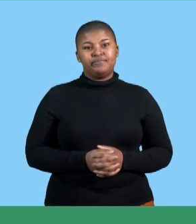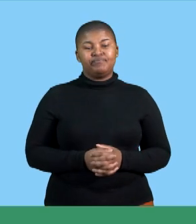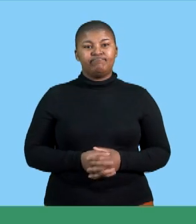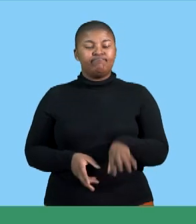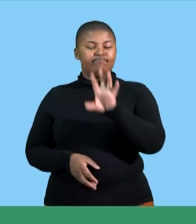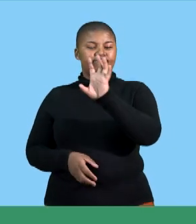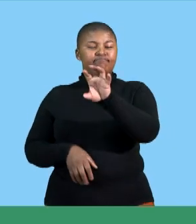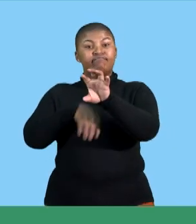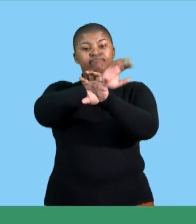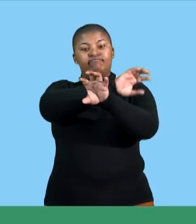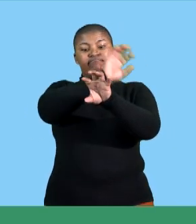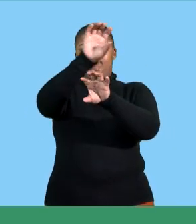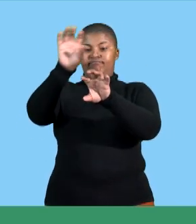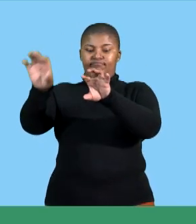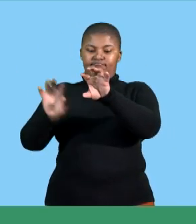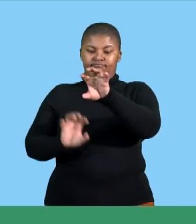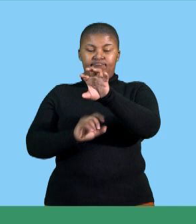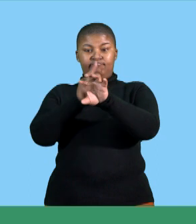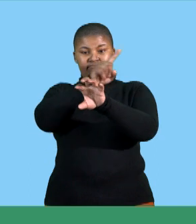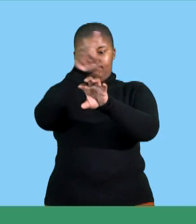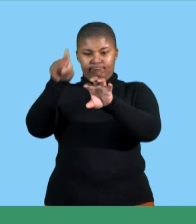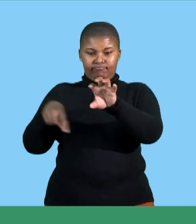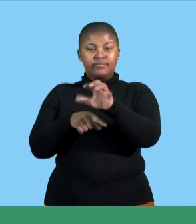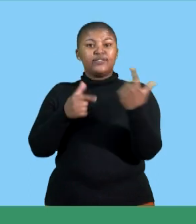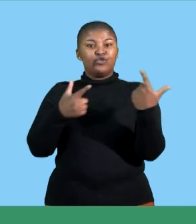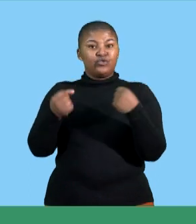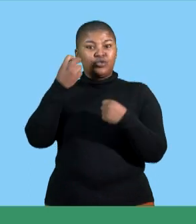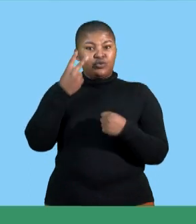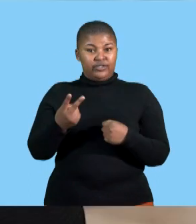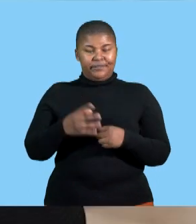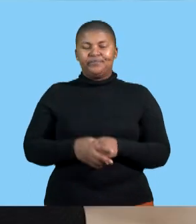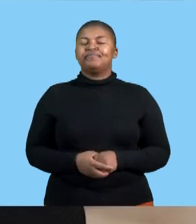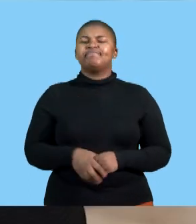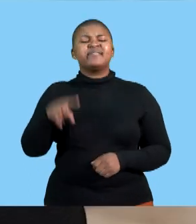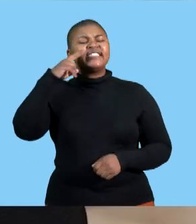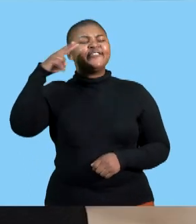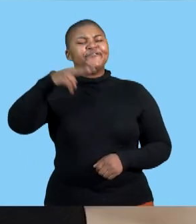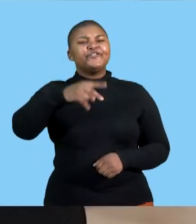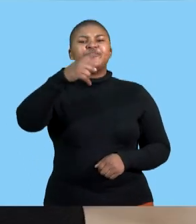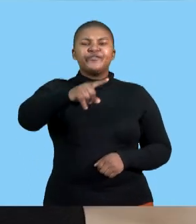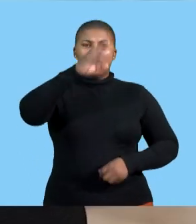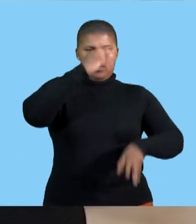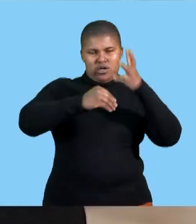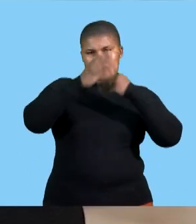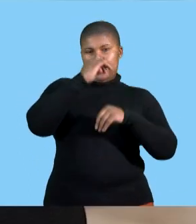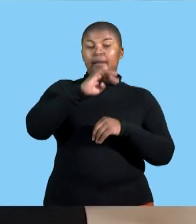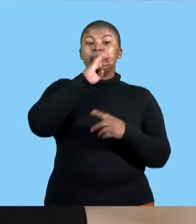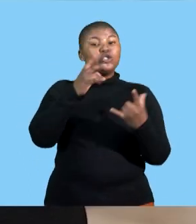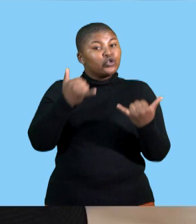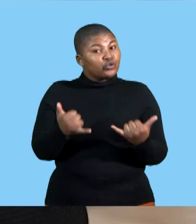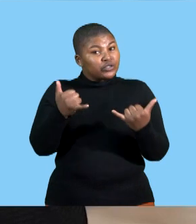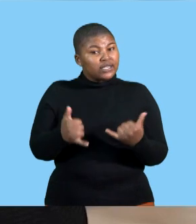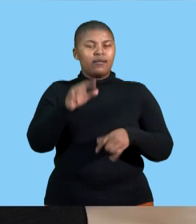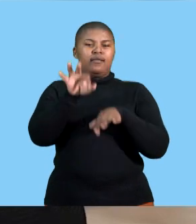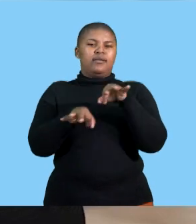Now, let's look at our concept map. Our concept map is an overview of our lesson. What is it that we are going